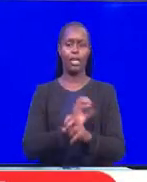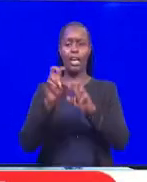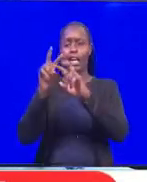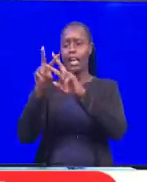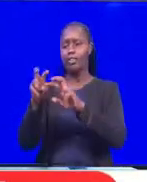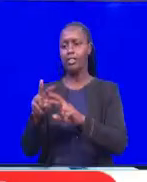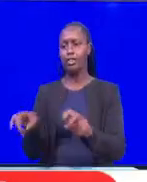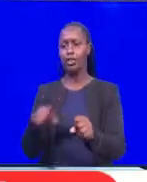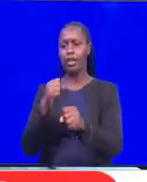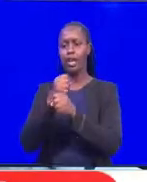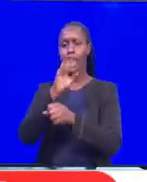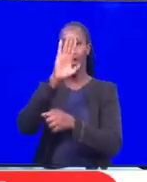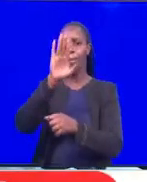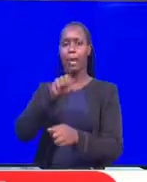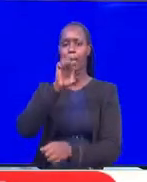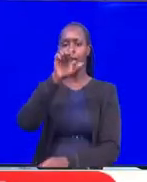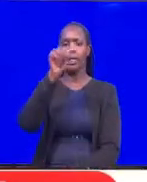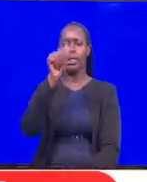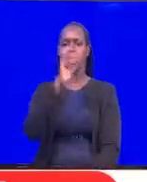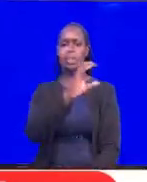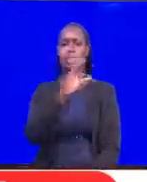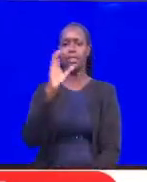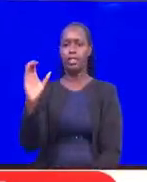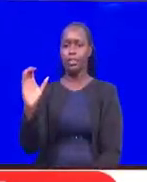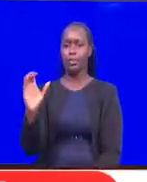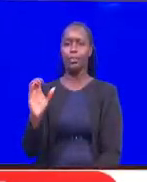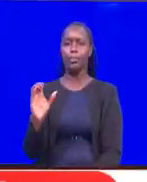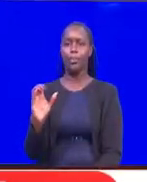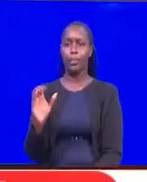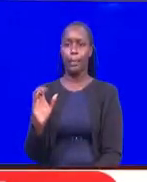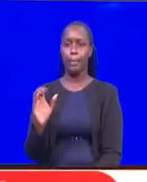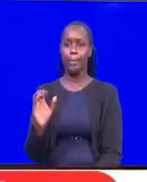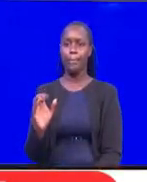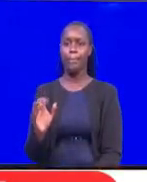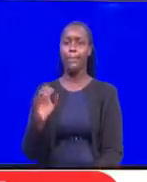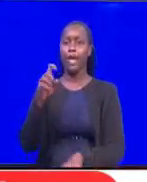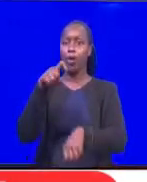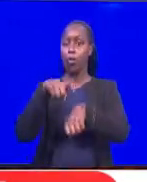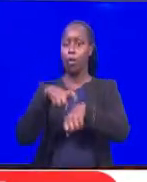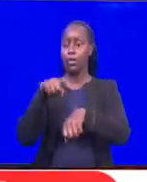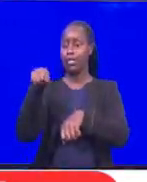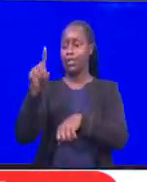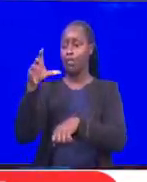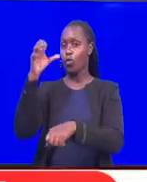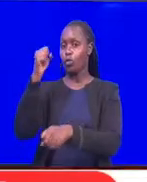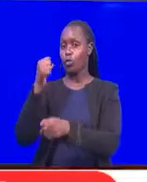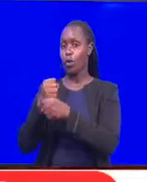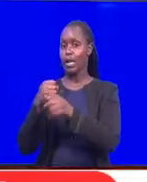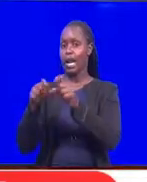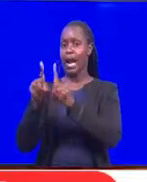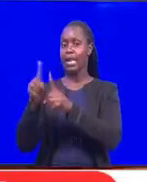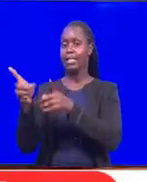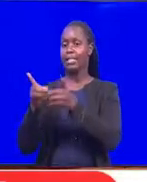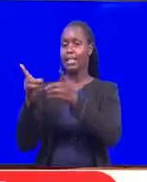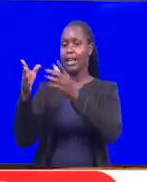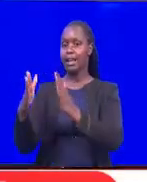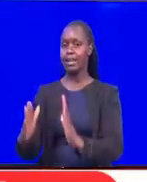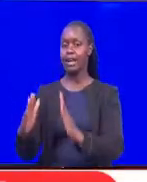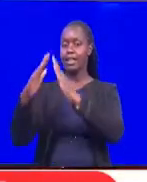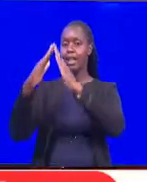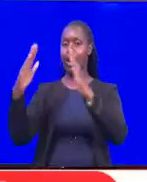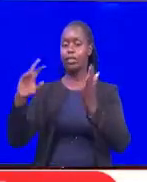conducted by Ethics and Anti-Corruption Commission EACC during his tenure as director in the housing